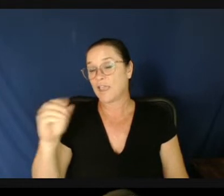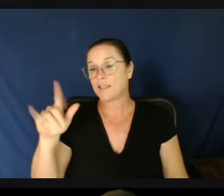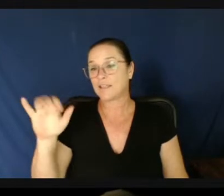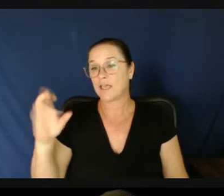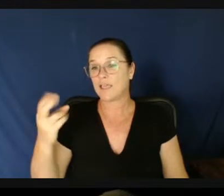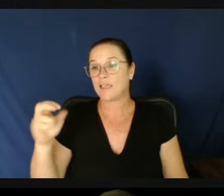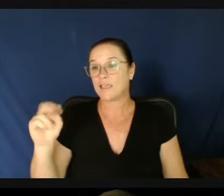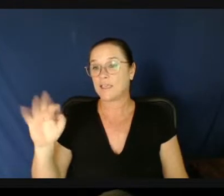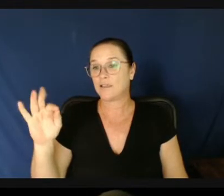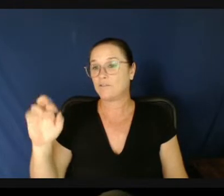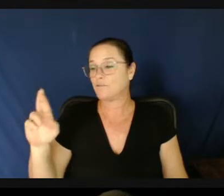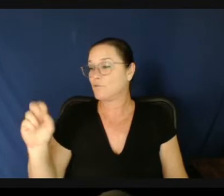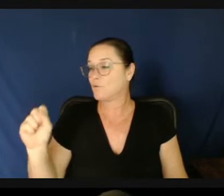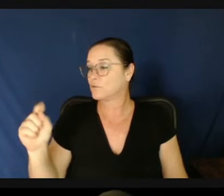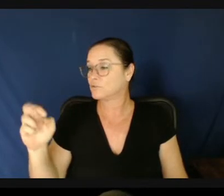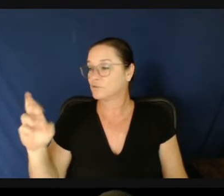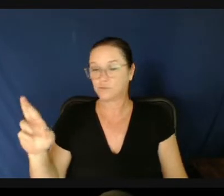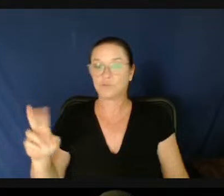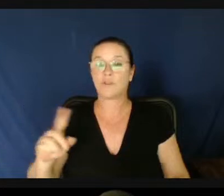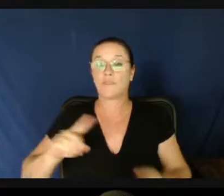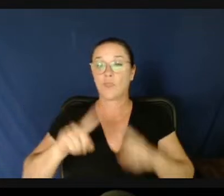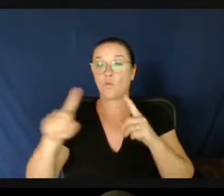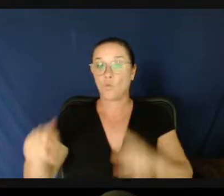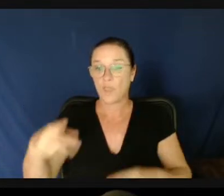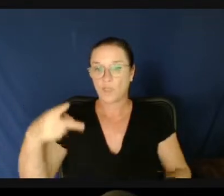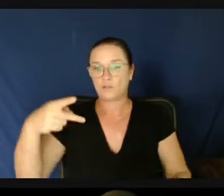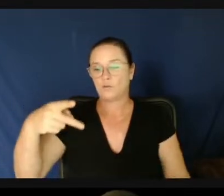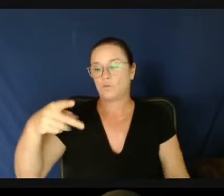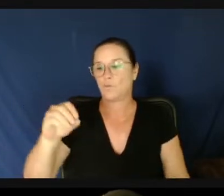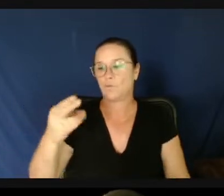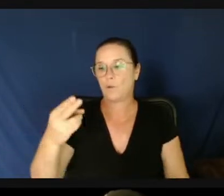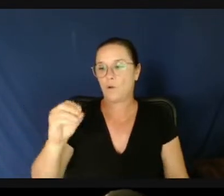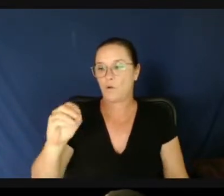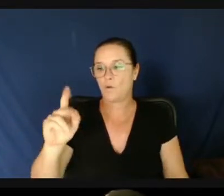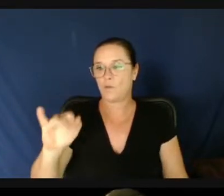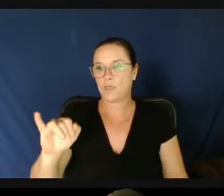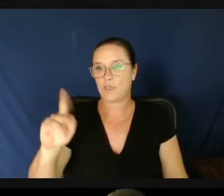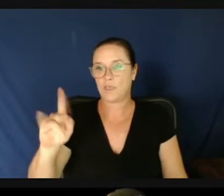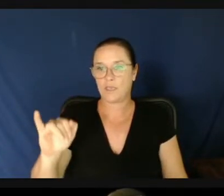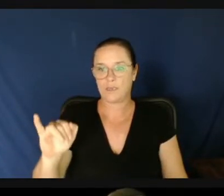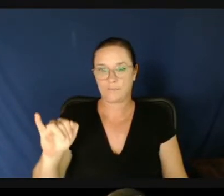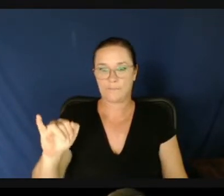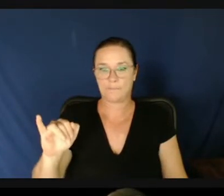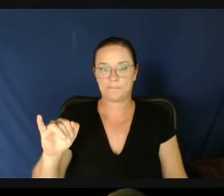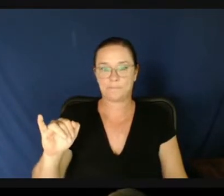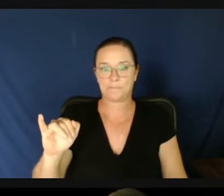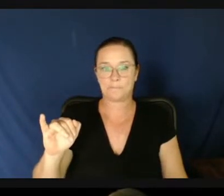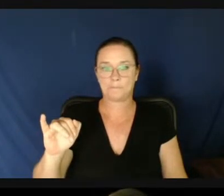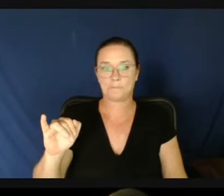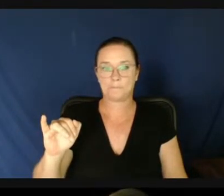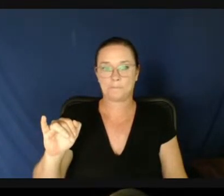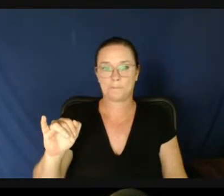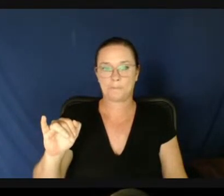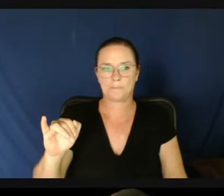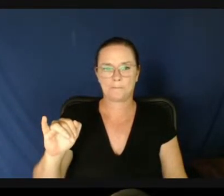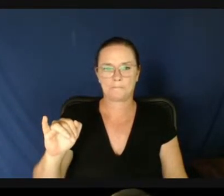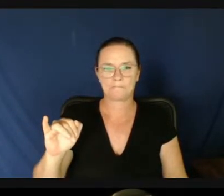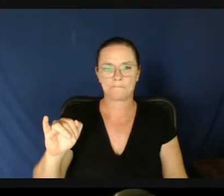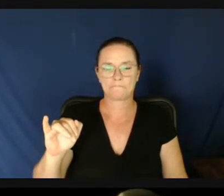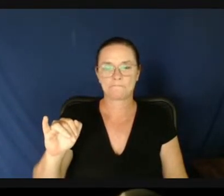went down to Pohoiki and took their, where is it down